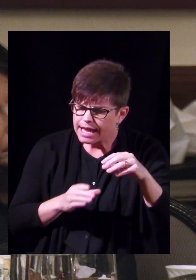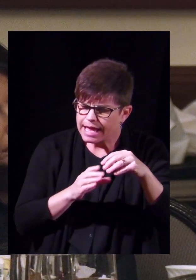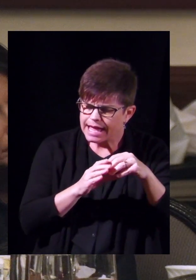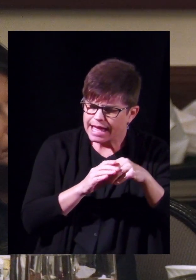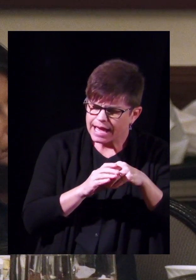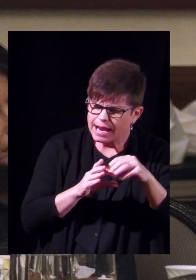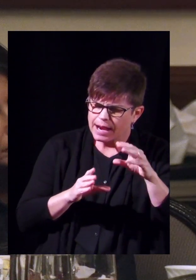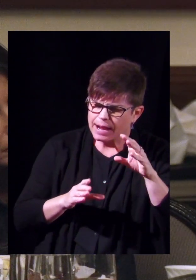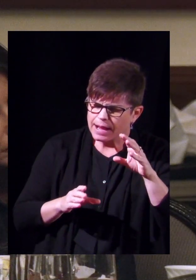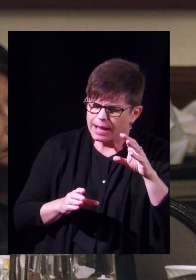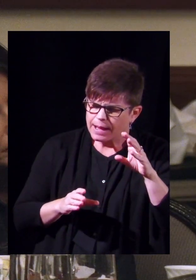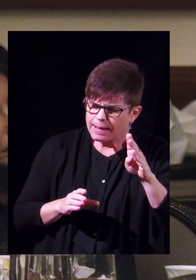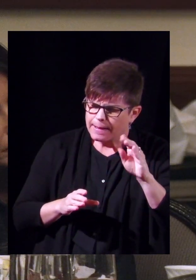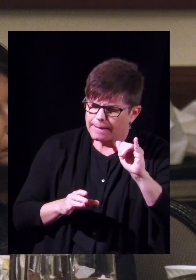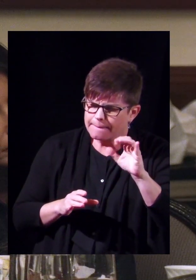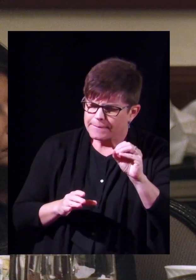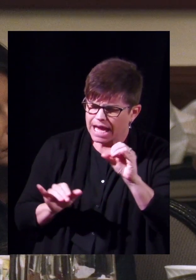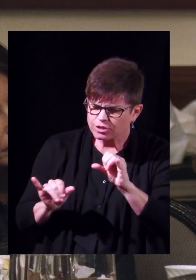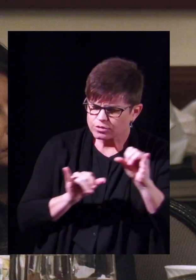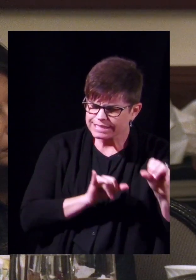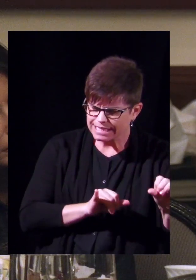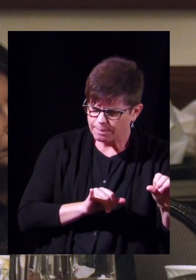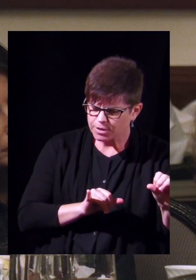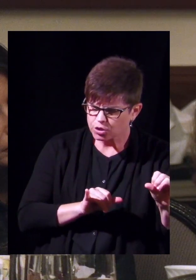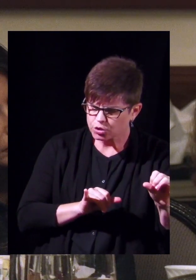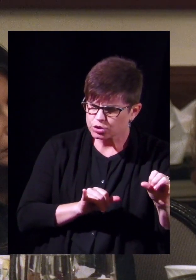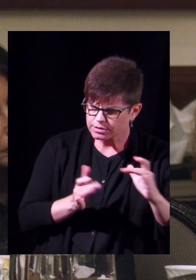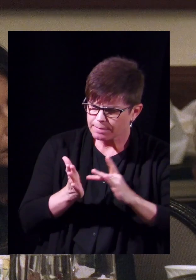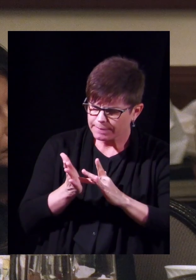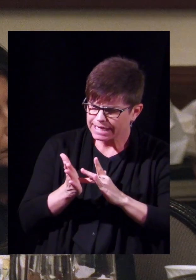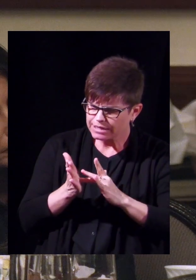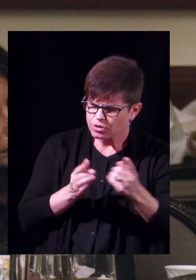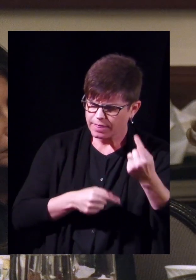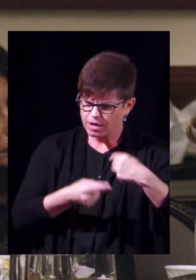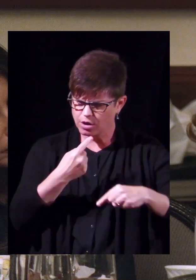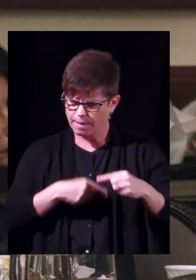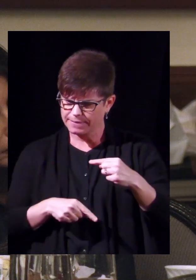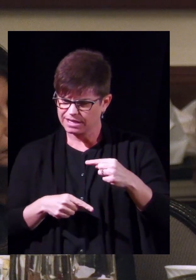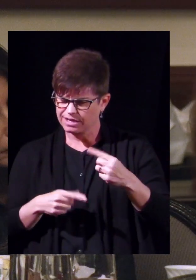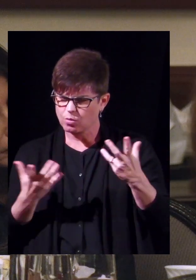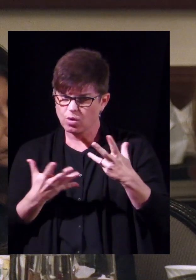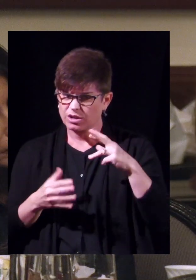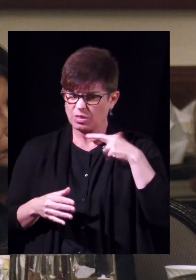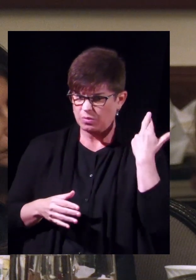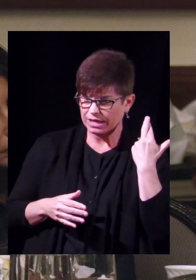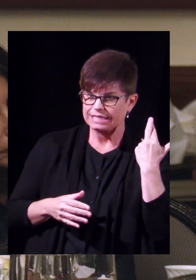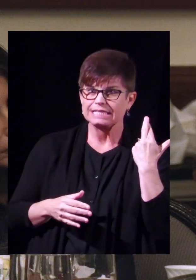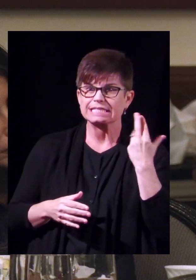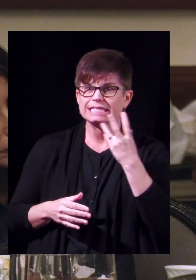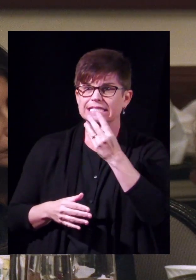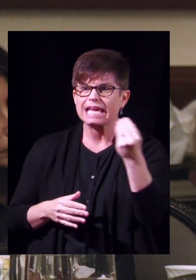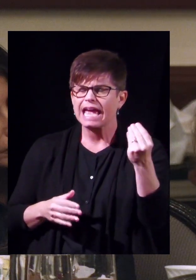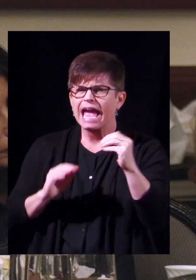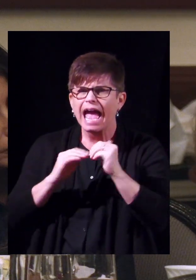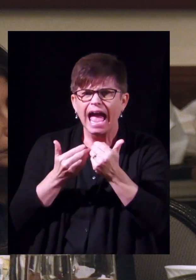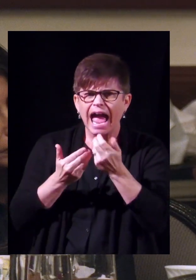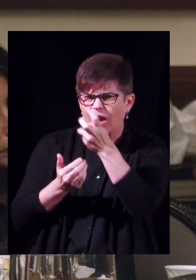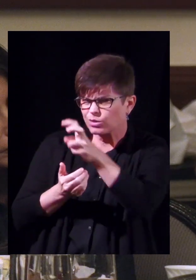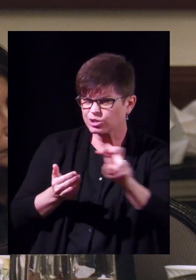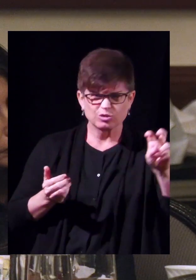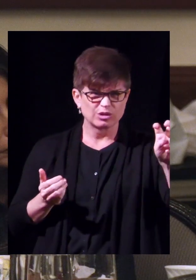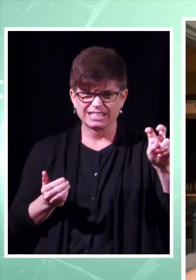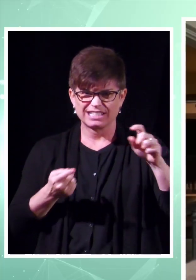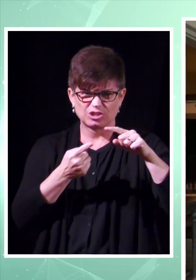or the medicines that are coming? And how would you transition to